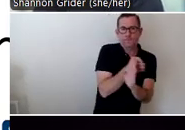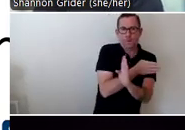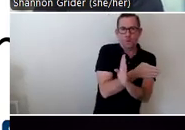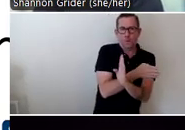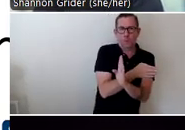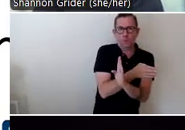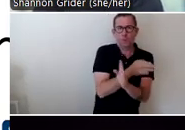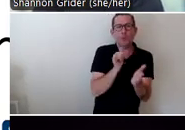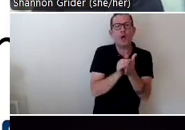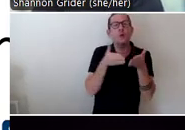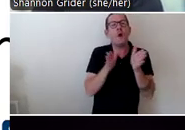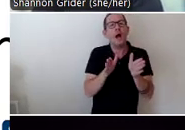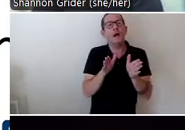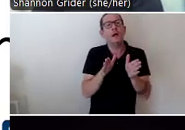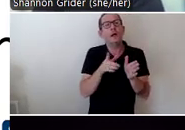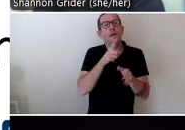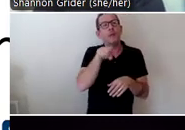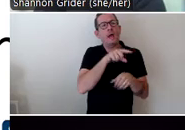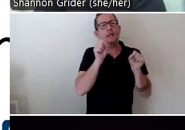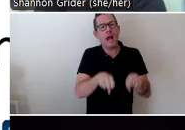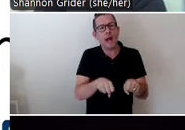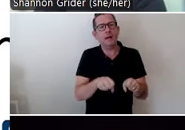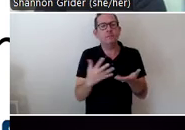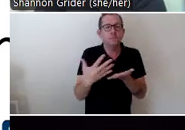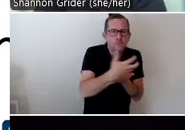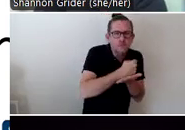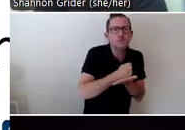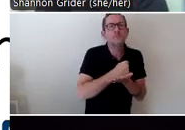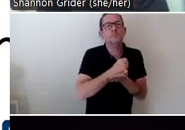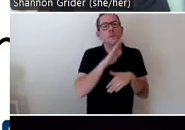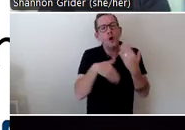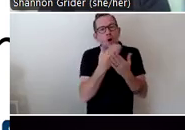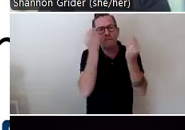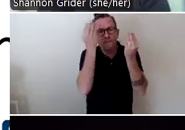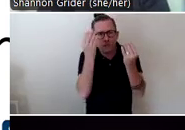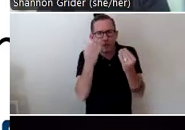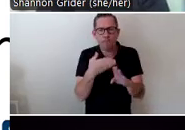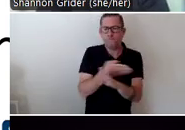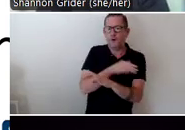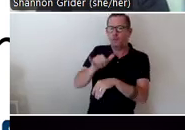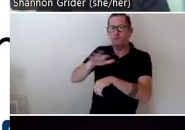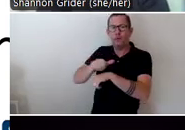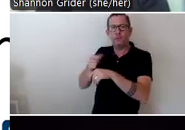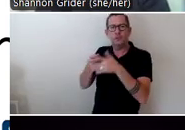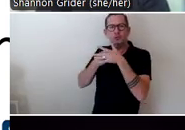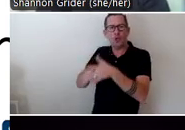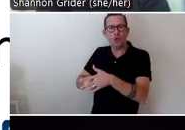15 minutes to that, at least before the start of the appointment. That way you have time to